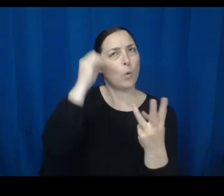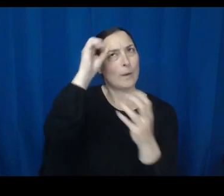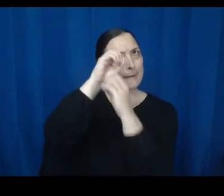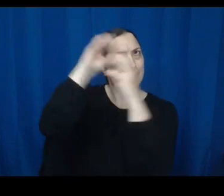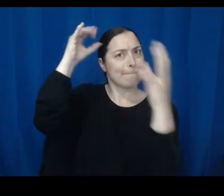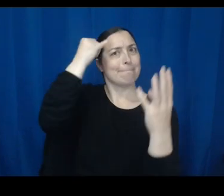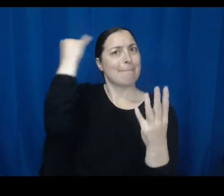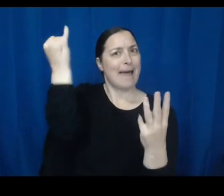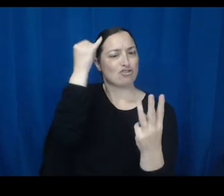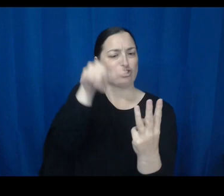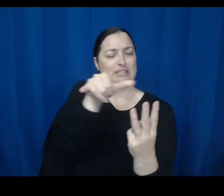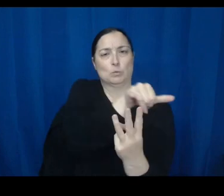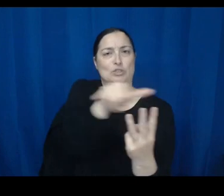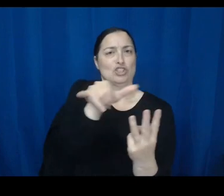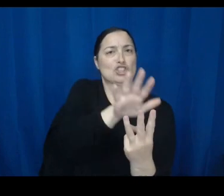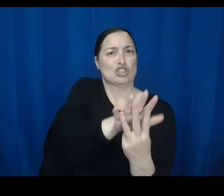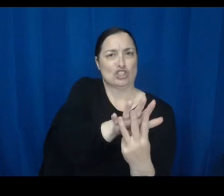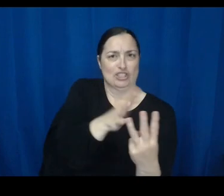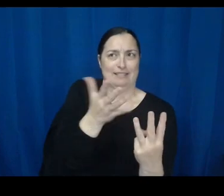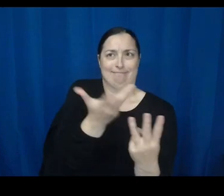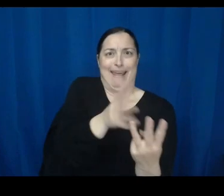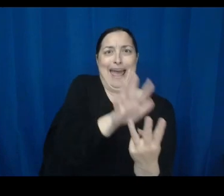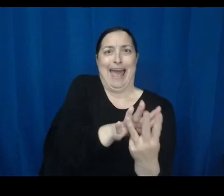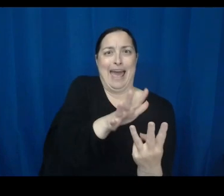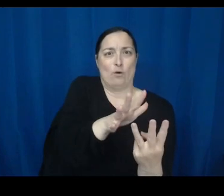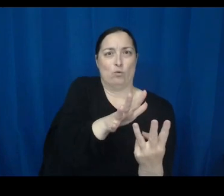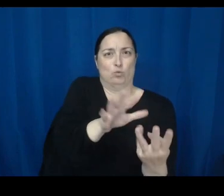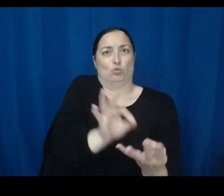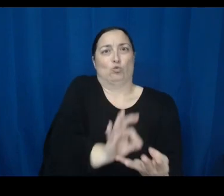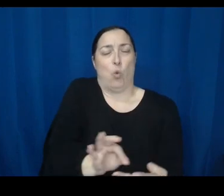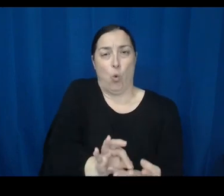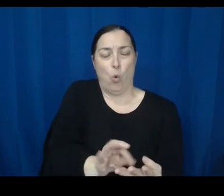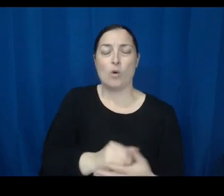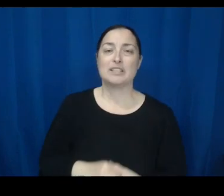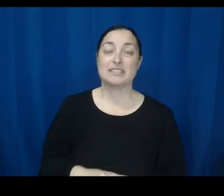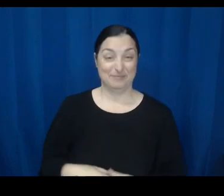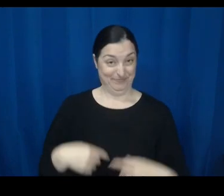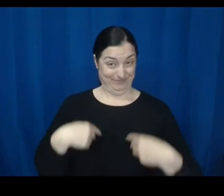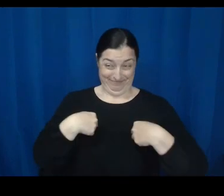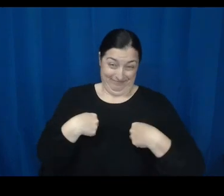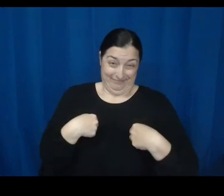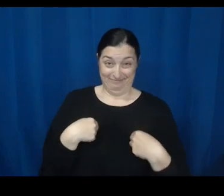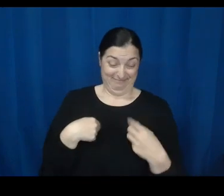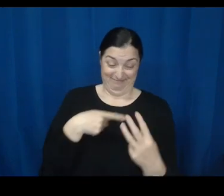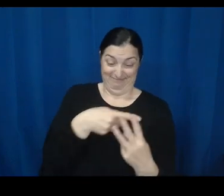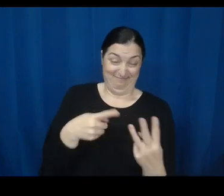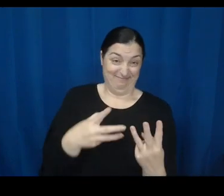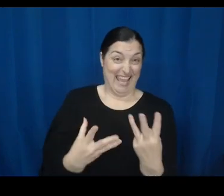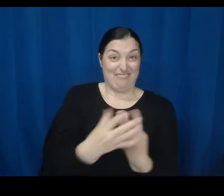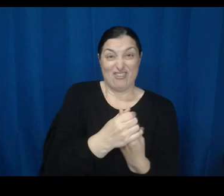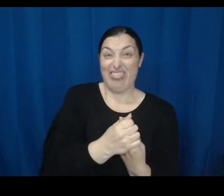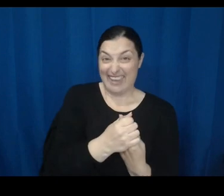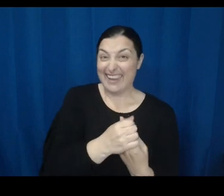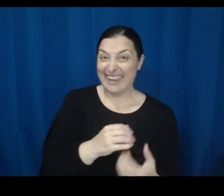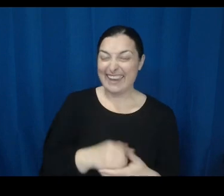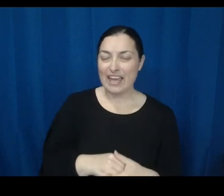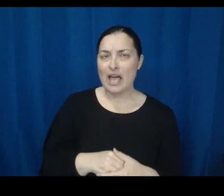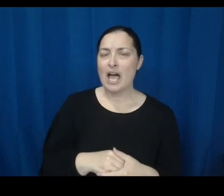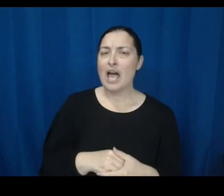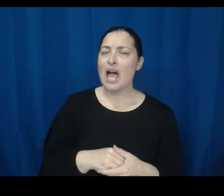A bit of everything. A bit of everything, but yeah. I mean, in my own work, which is kind of large-scale landscape works, I'm often working from a photograph